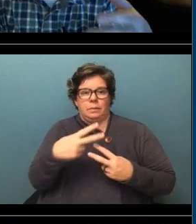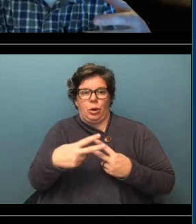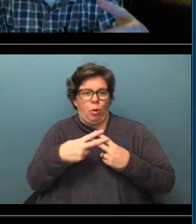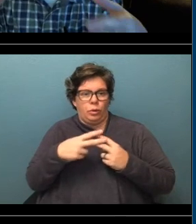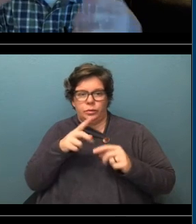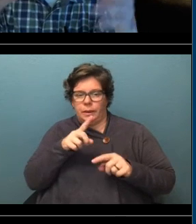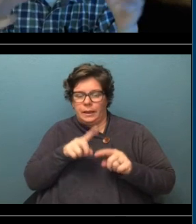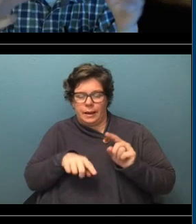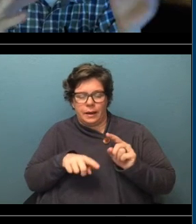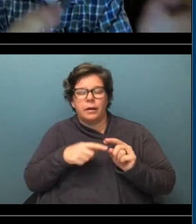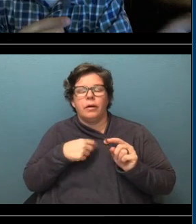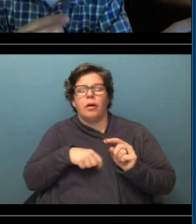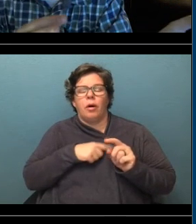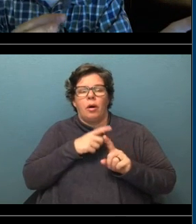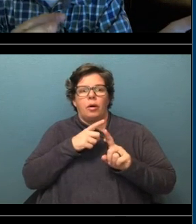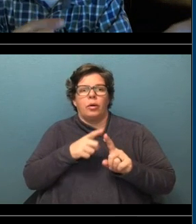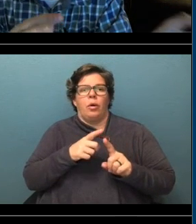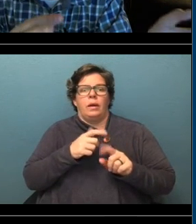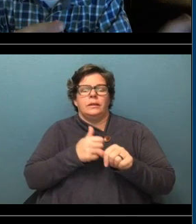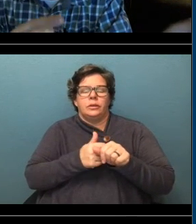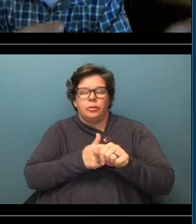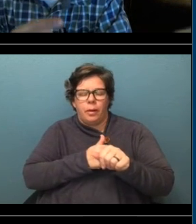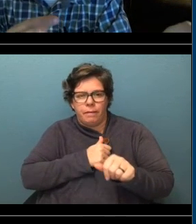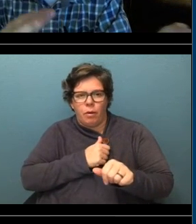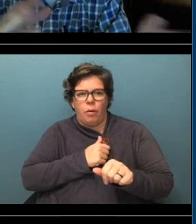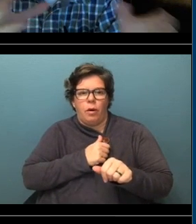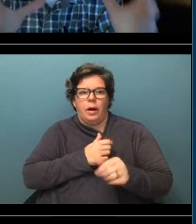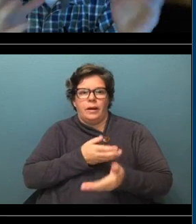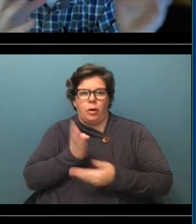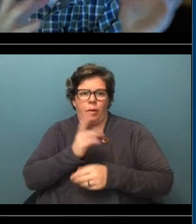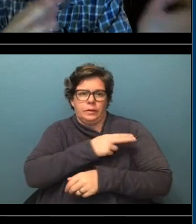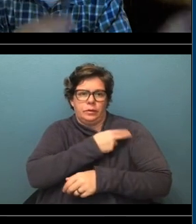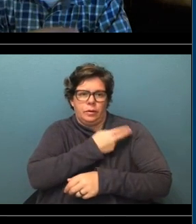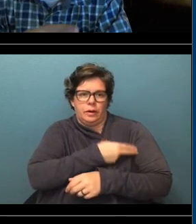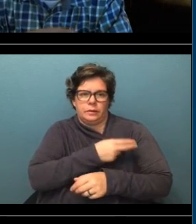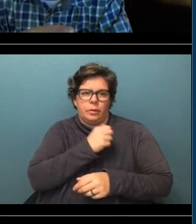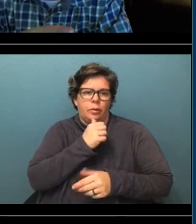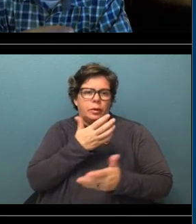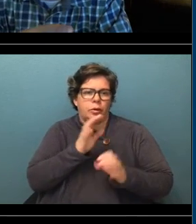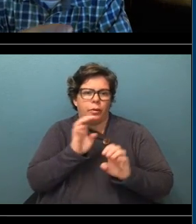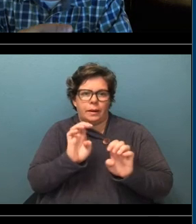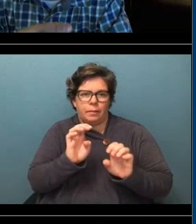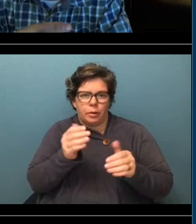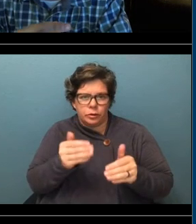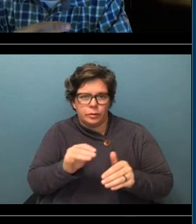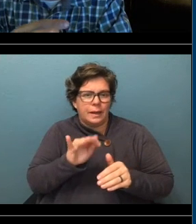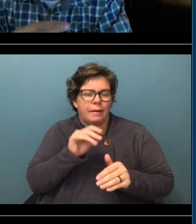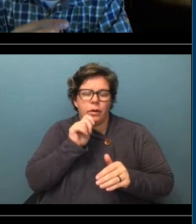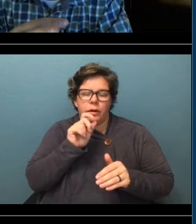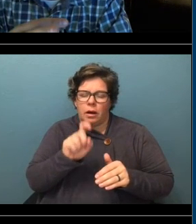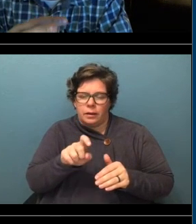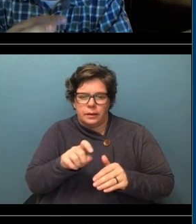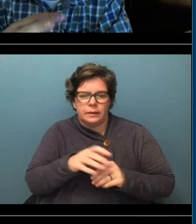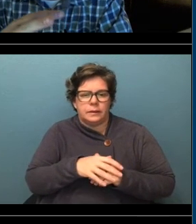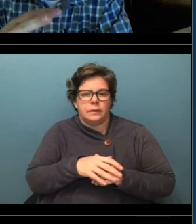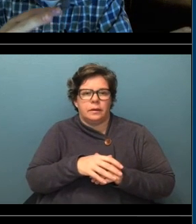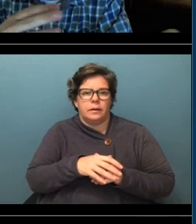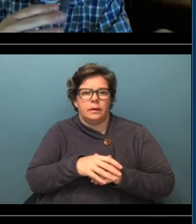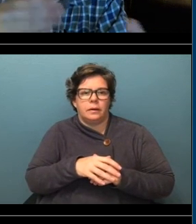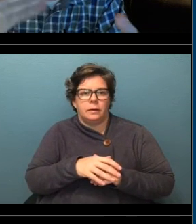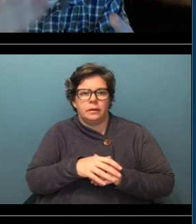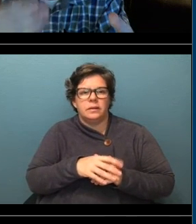goal is to avoid hospitalization if it is not necessary, to avoid the emergency room if it is not necessary.